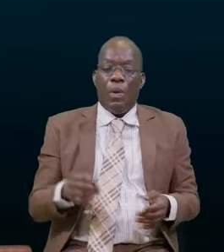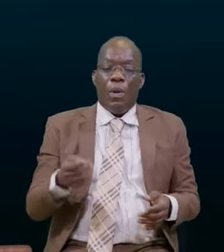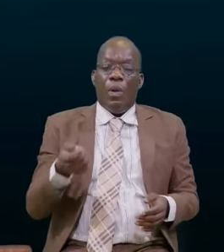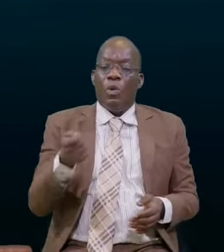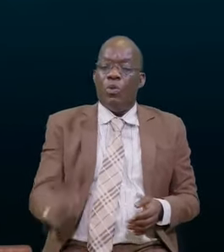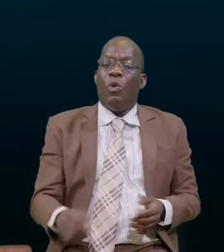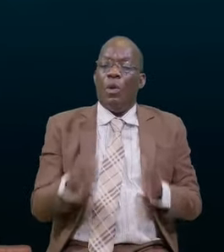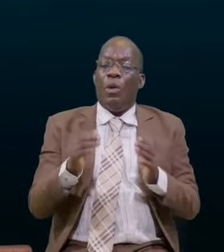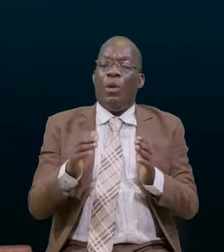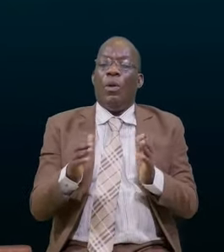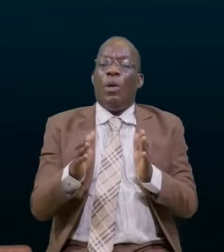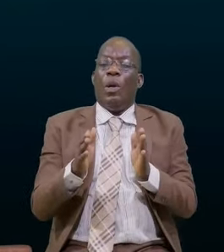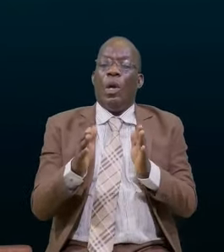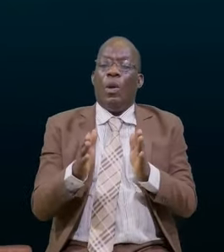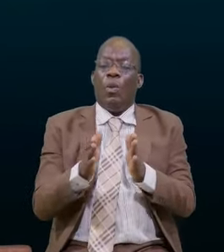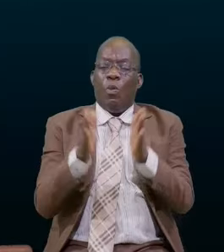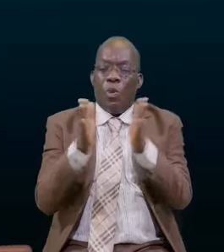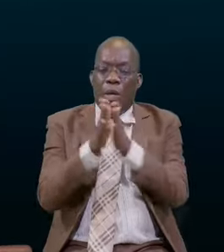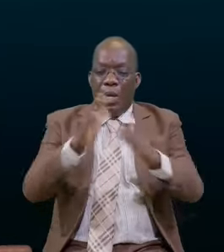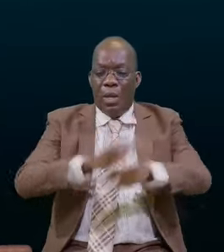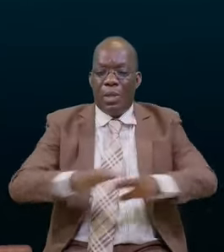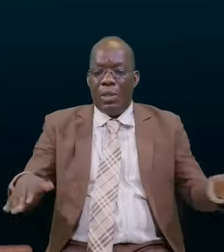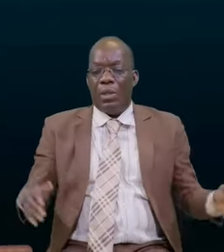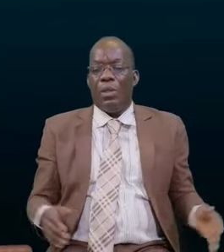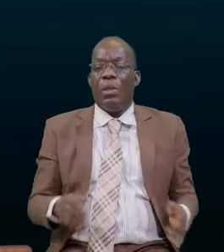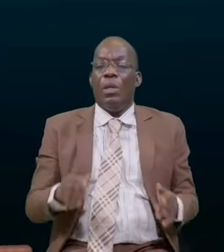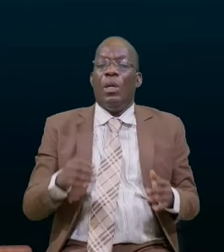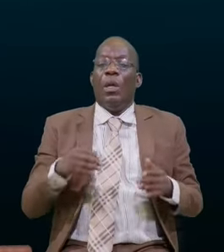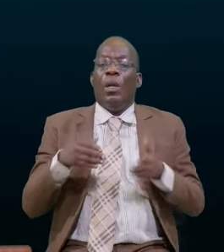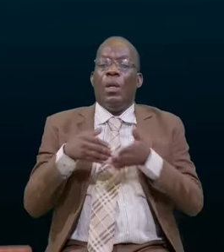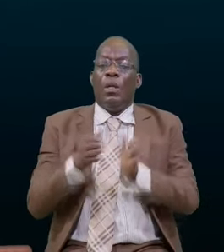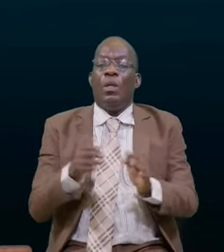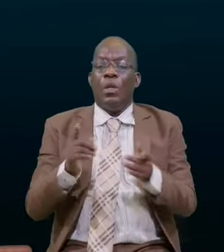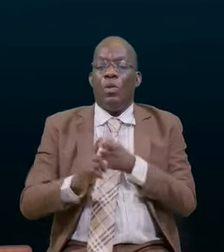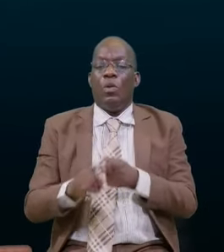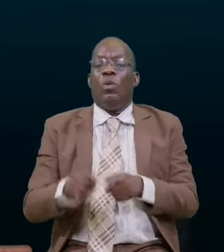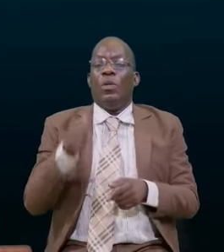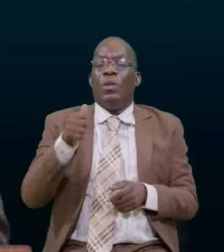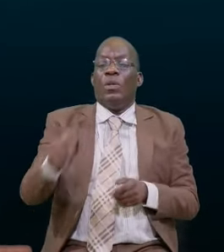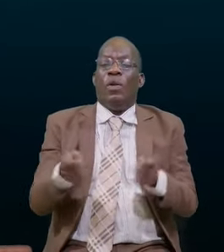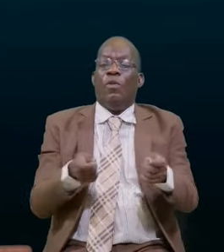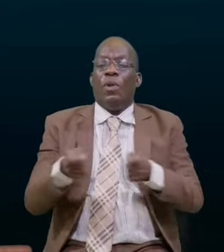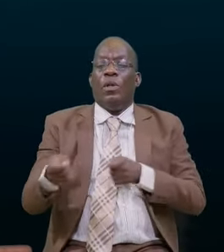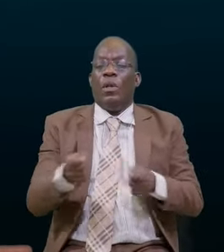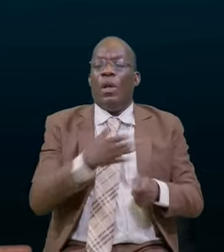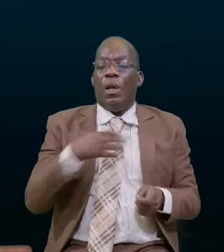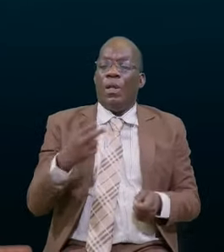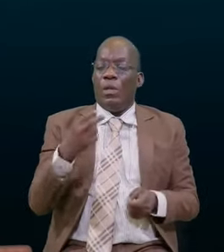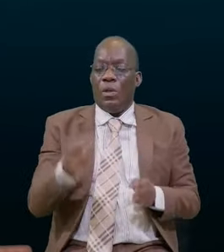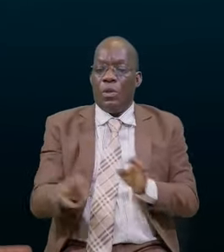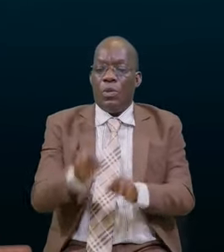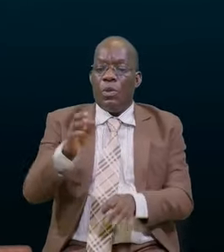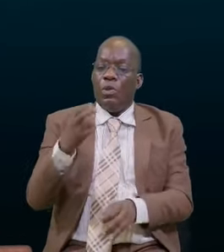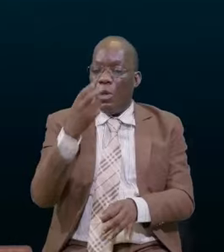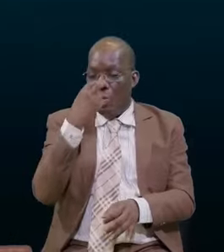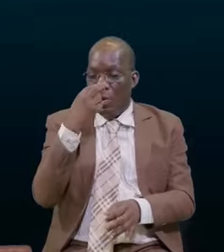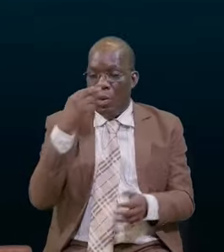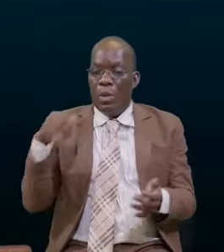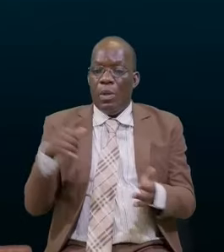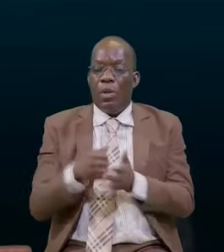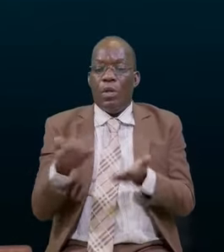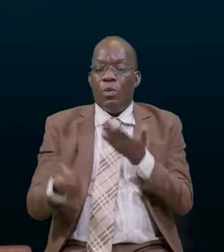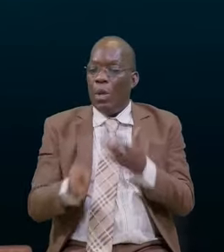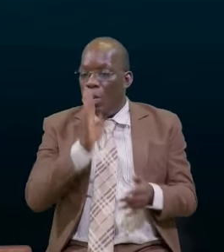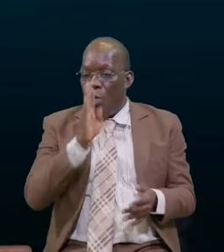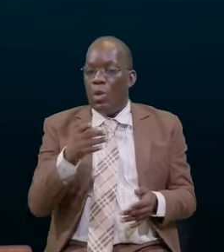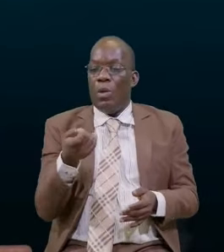leading to self-management and spiritual blindness and the little foxes maybe the Little White Lies as was